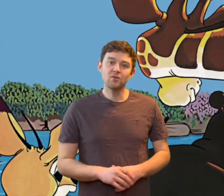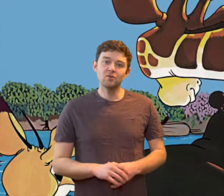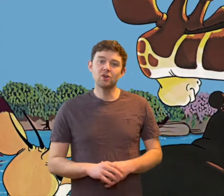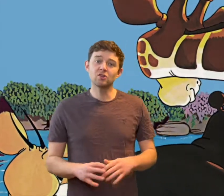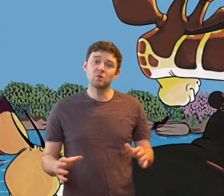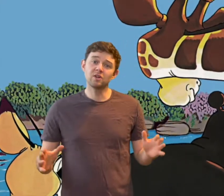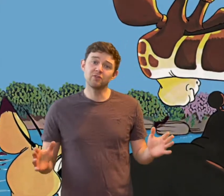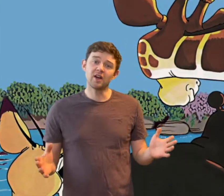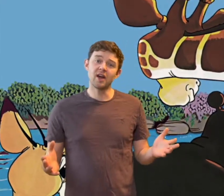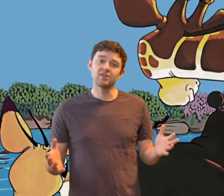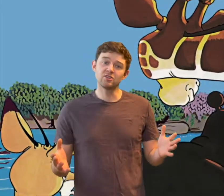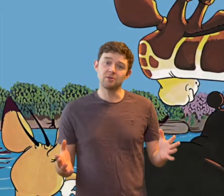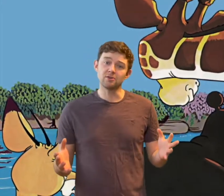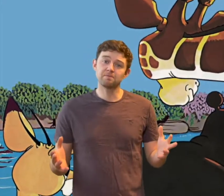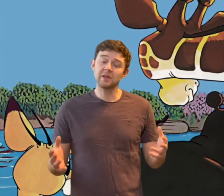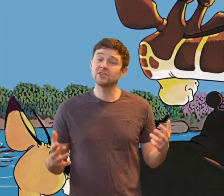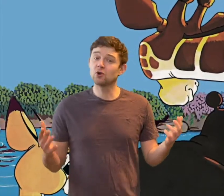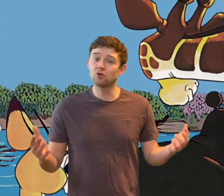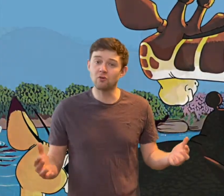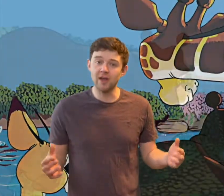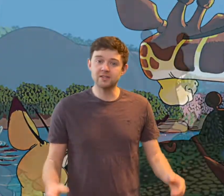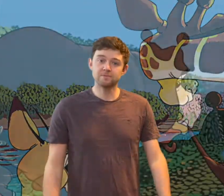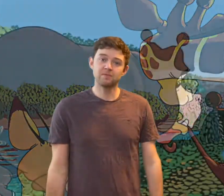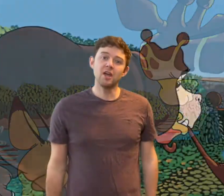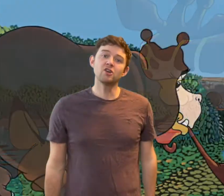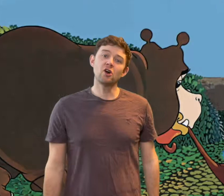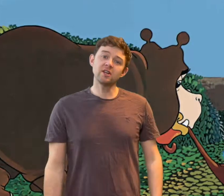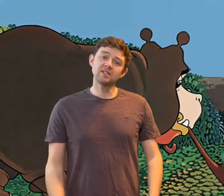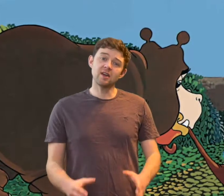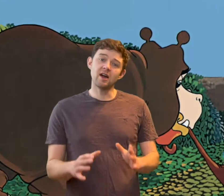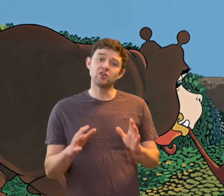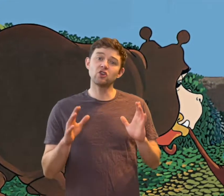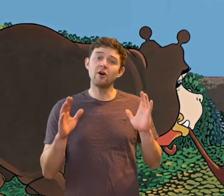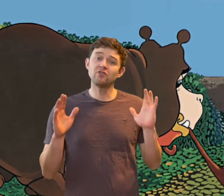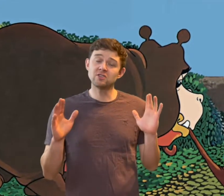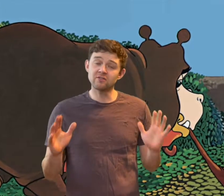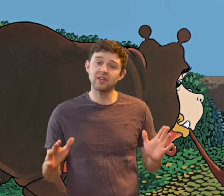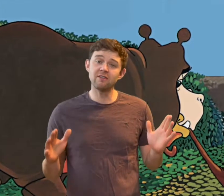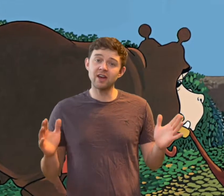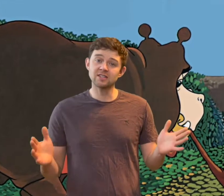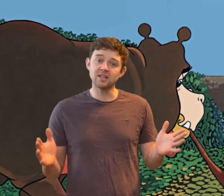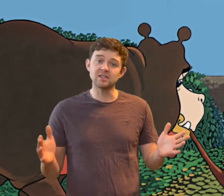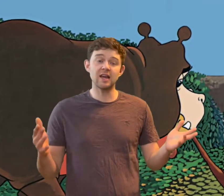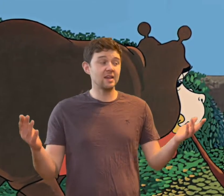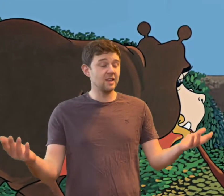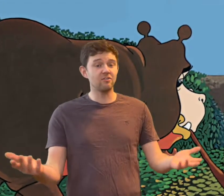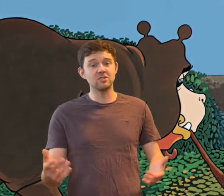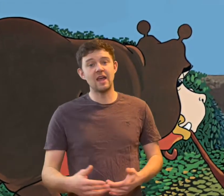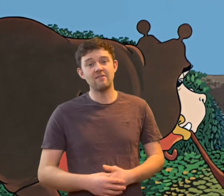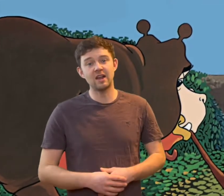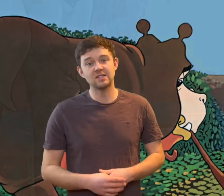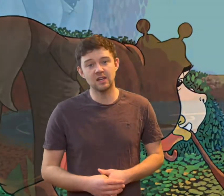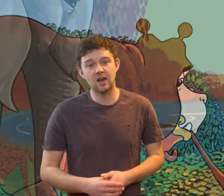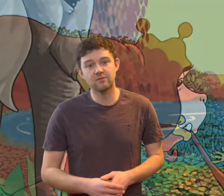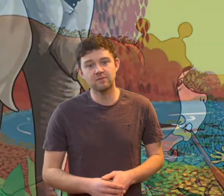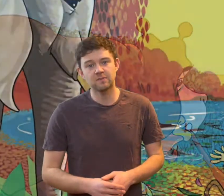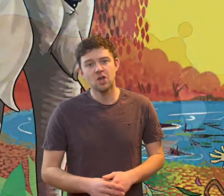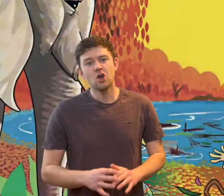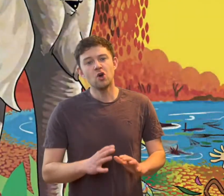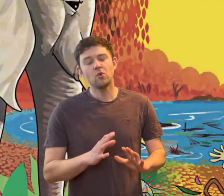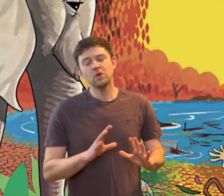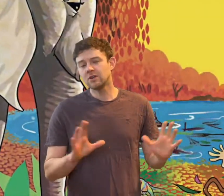You know, God's wonderful kindness to us is called grace. God in his kindness offers to forgive our sins and give us everlasting